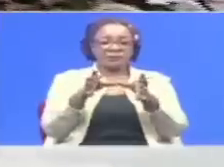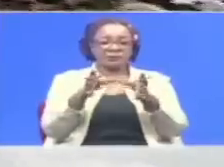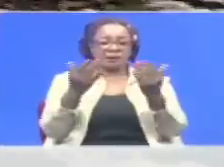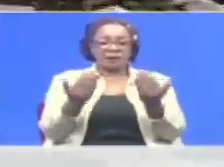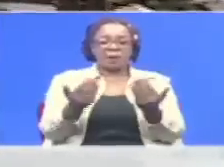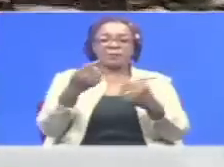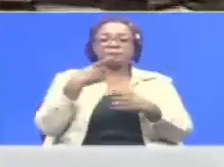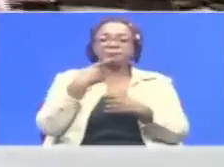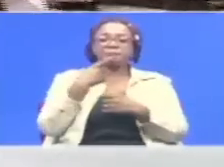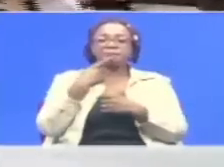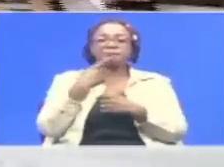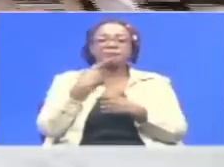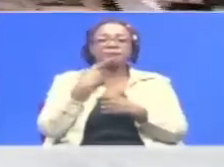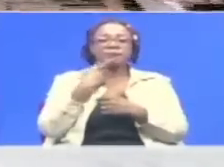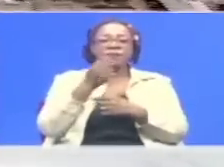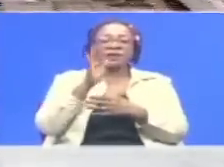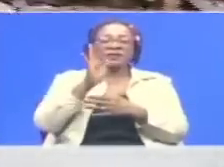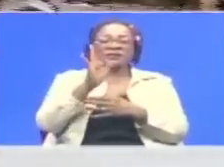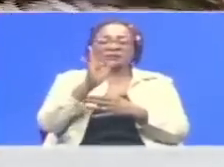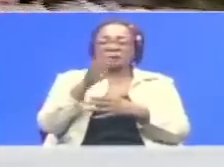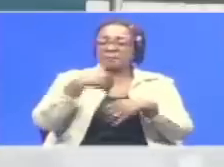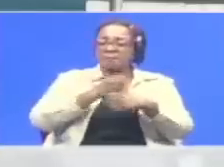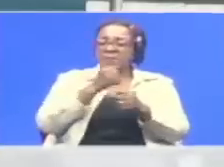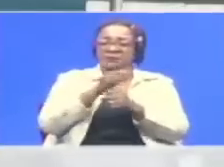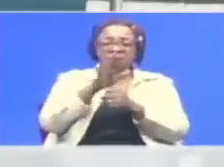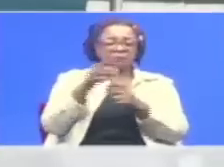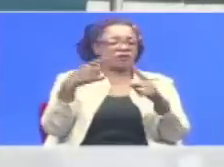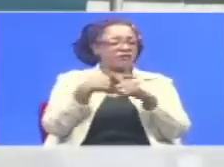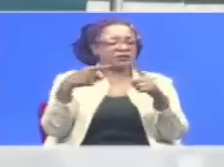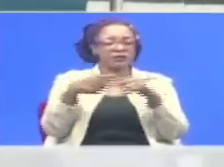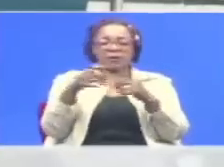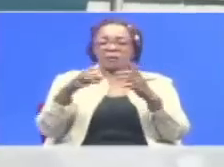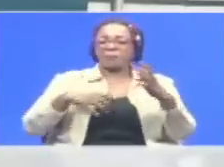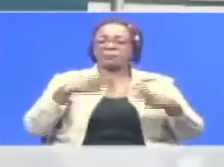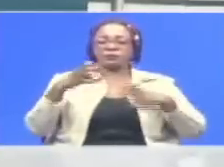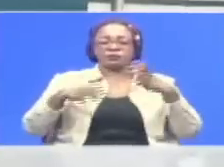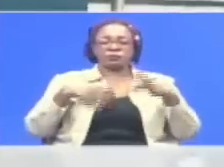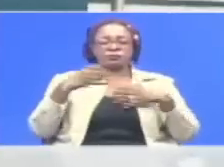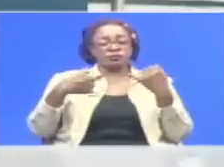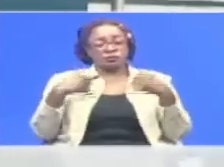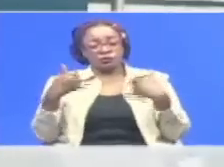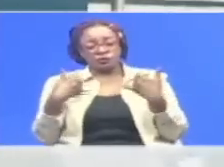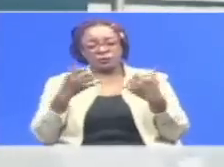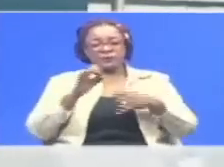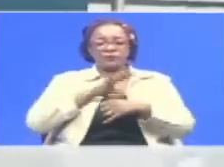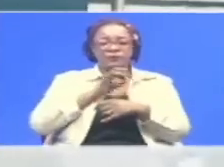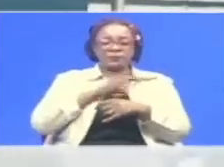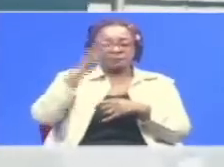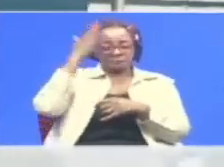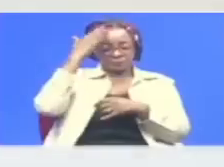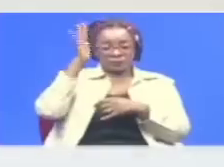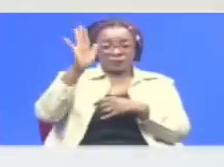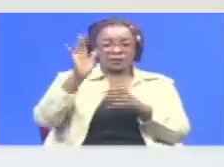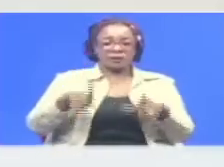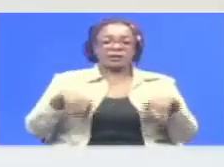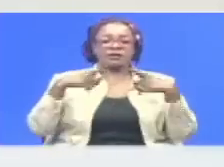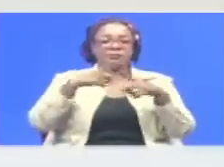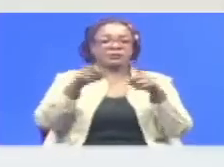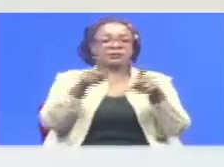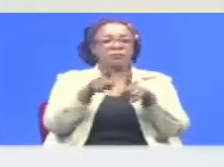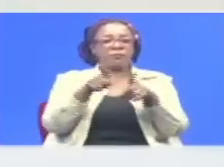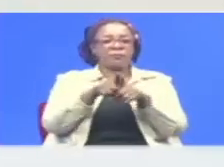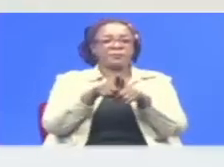says the news has left them with conflicting emotions of joy and fear, knowing he is alive, but also unsure of